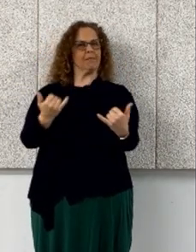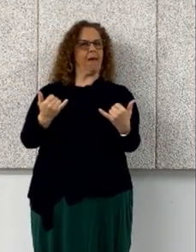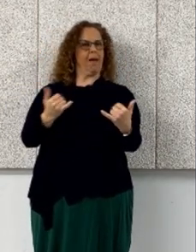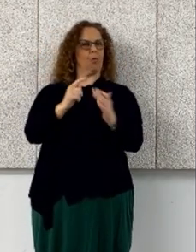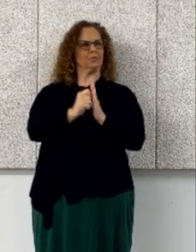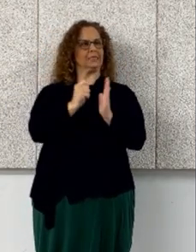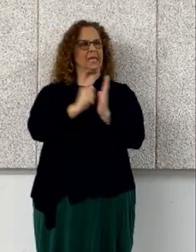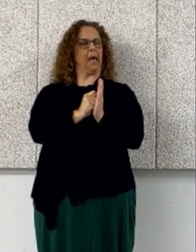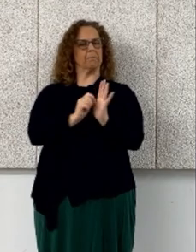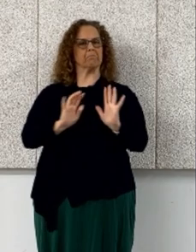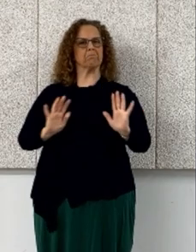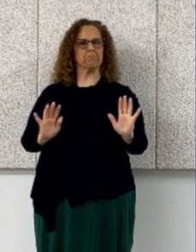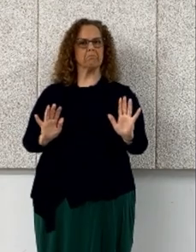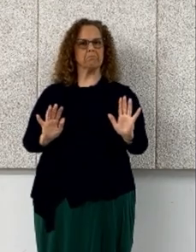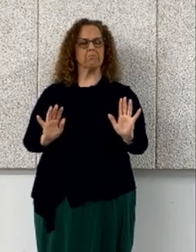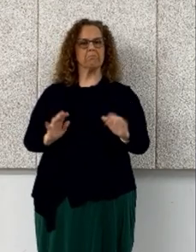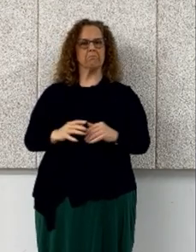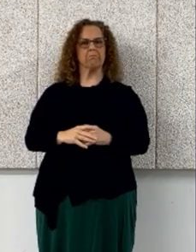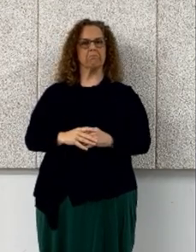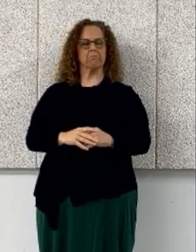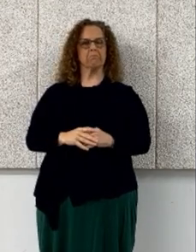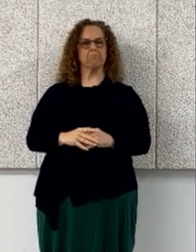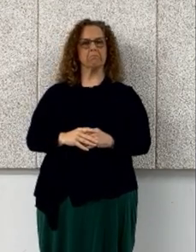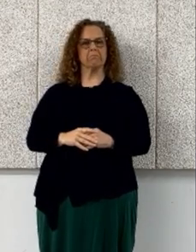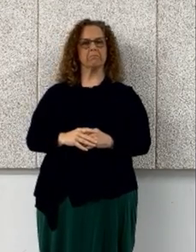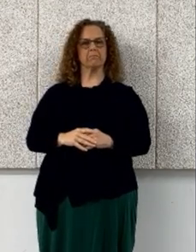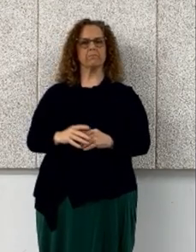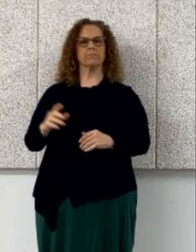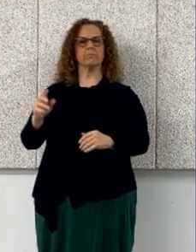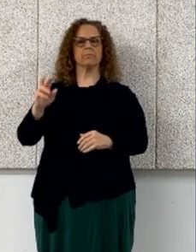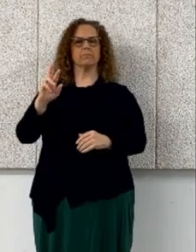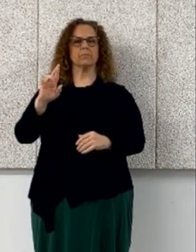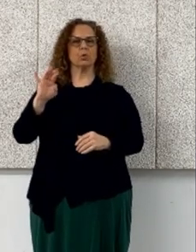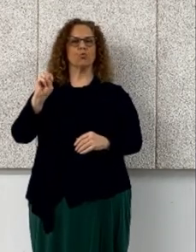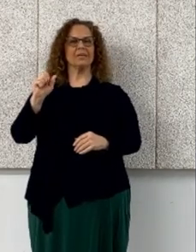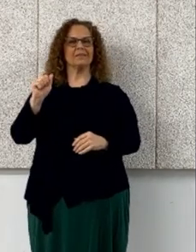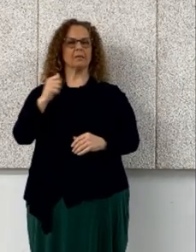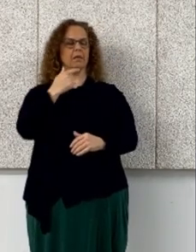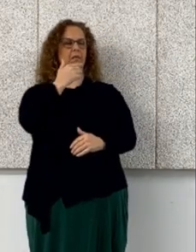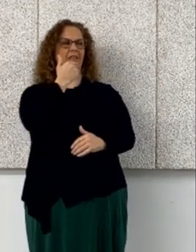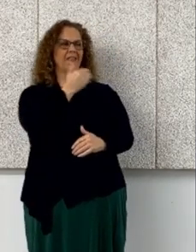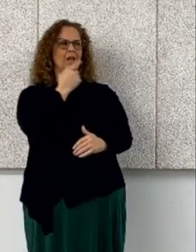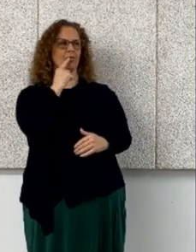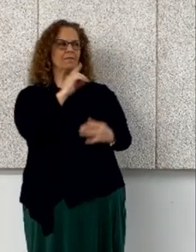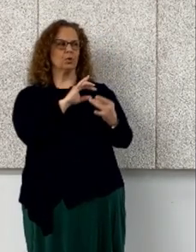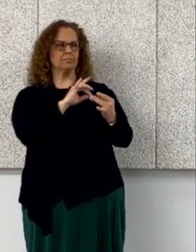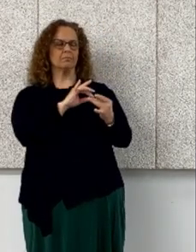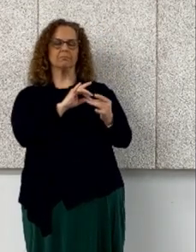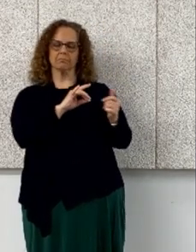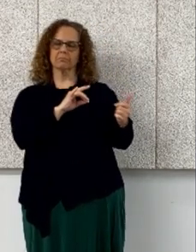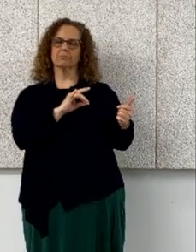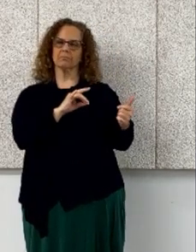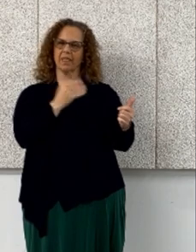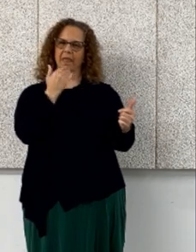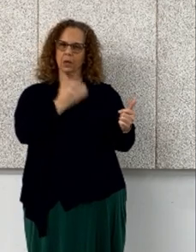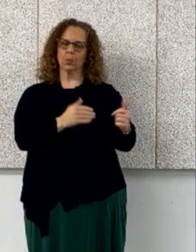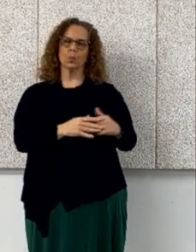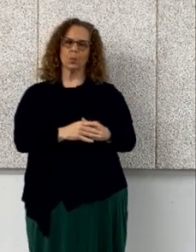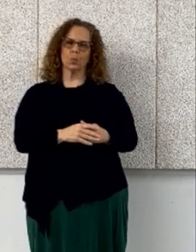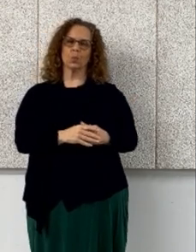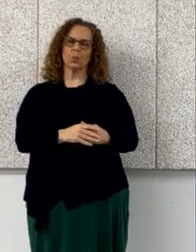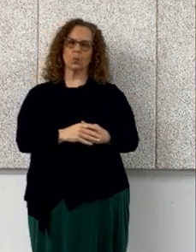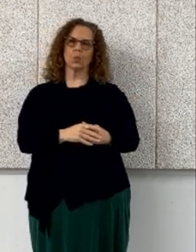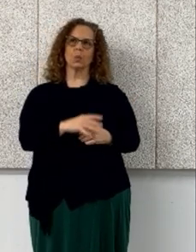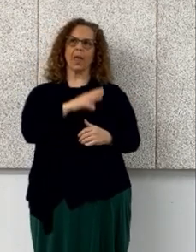now. Yeah. I love that. I thank you so much for sharing that and for taking